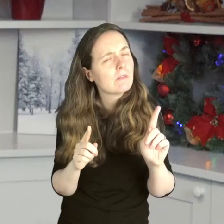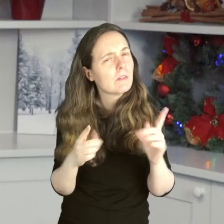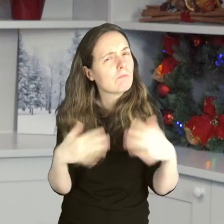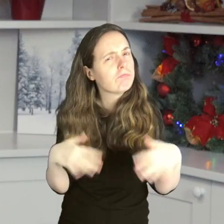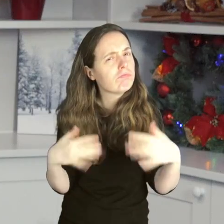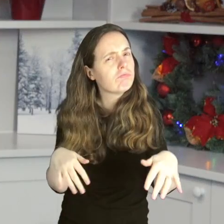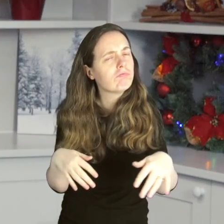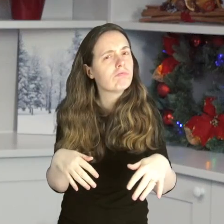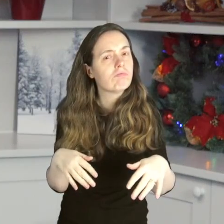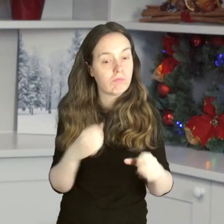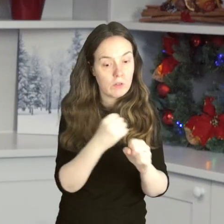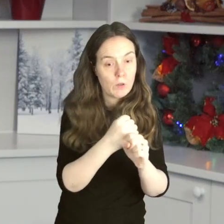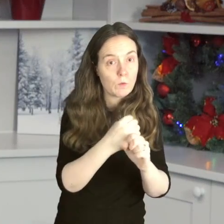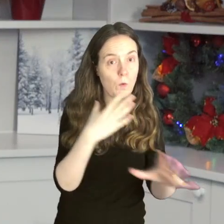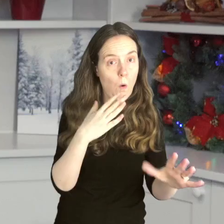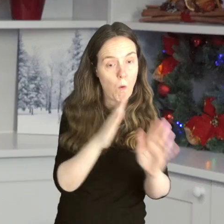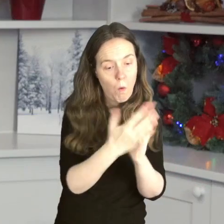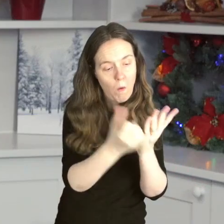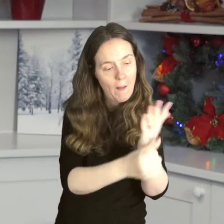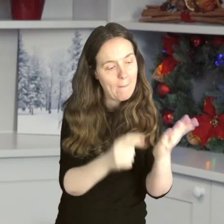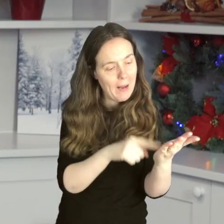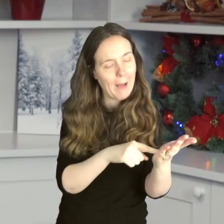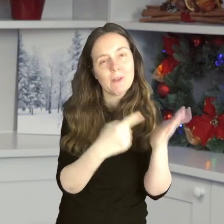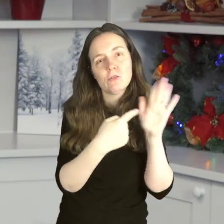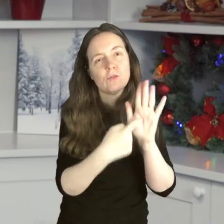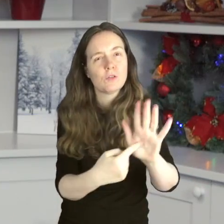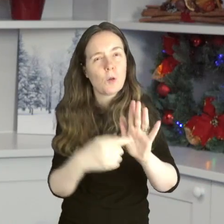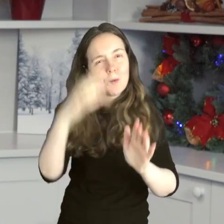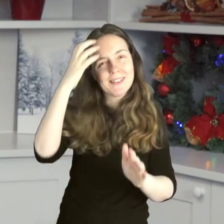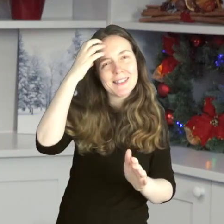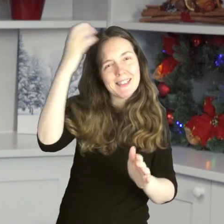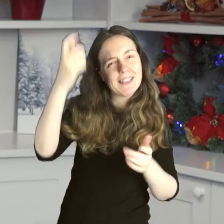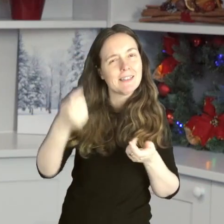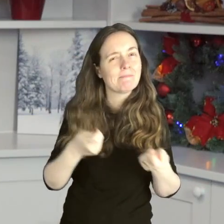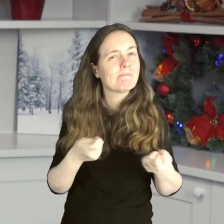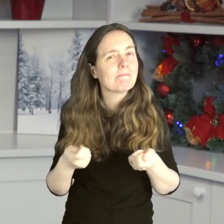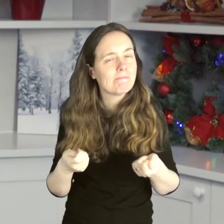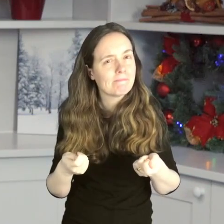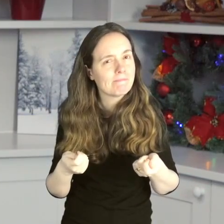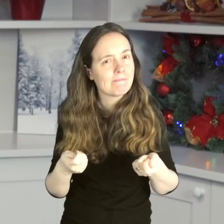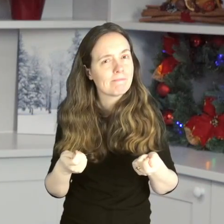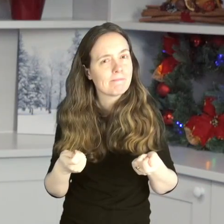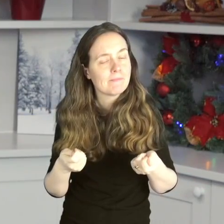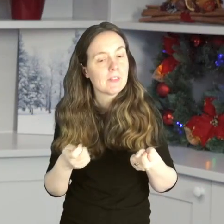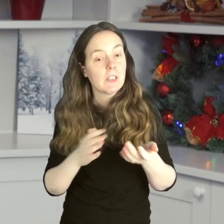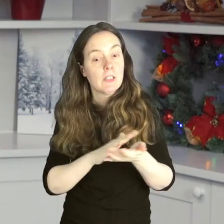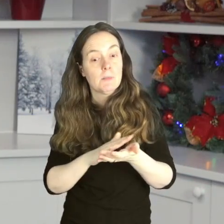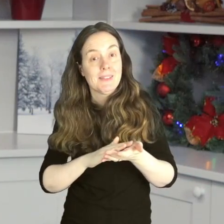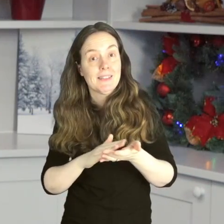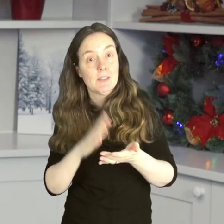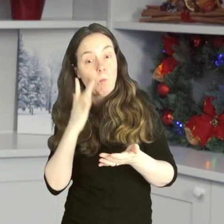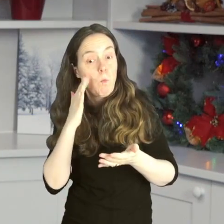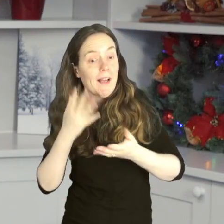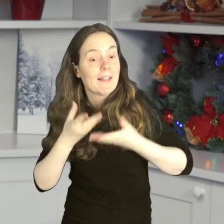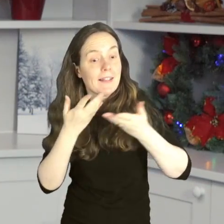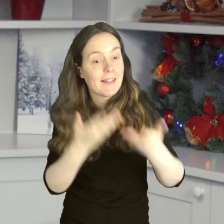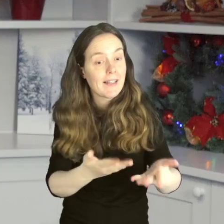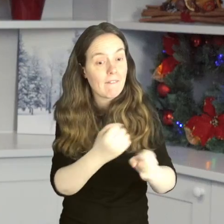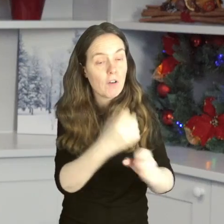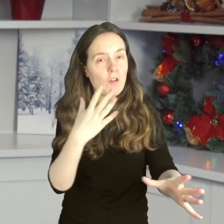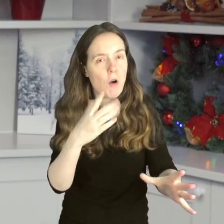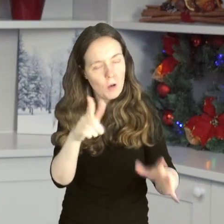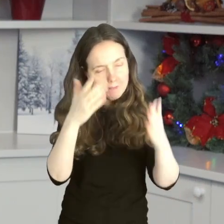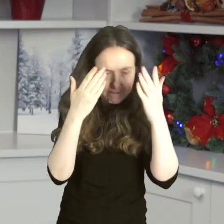profound. Gold in the Bible is a symbol of kingship. So by giving gold, you are acknowledging